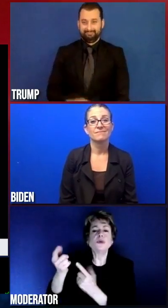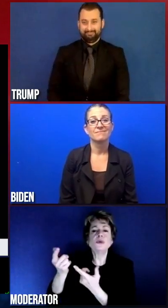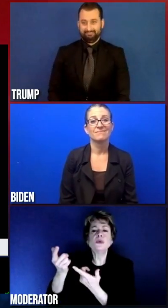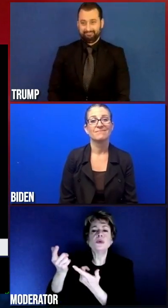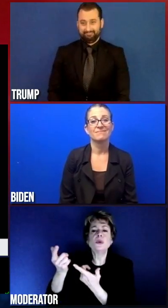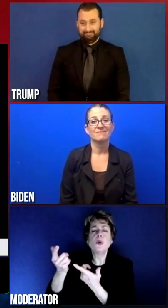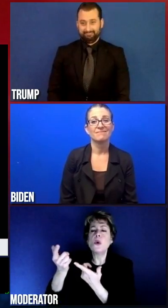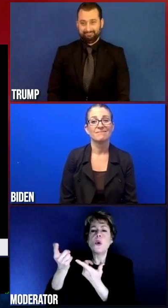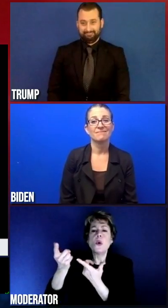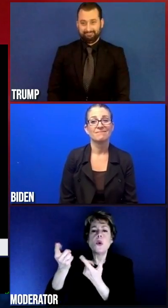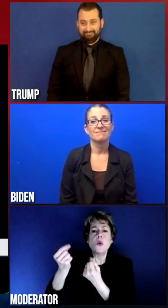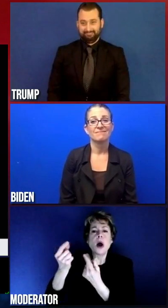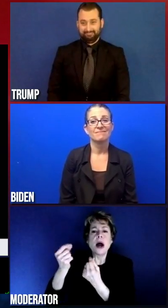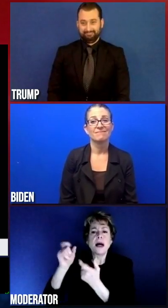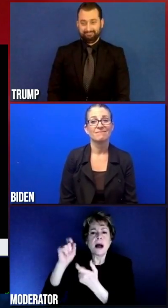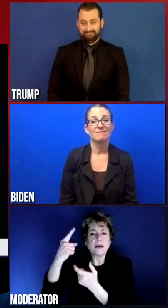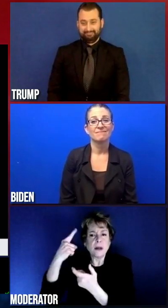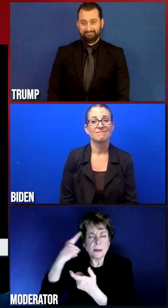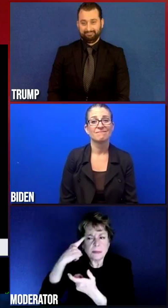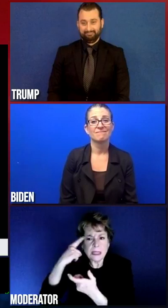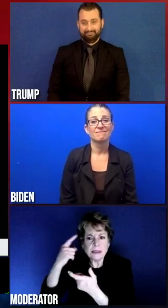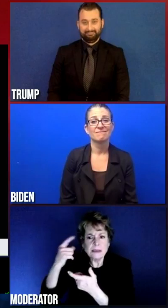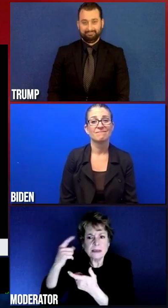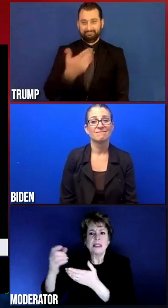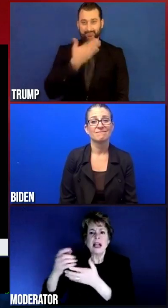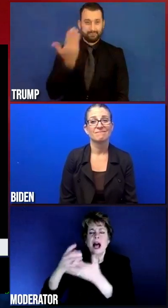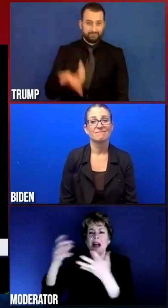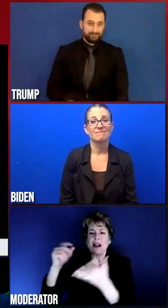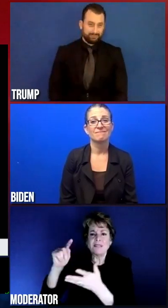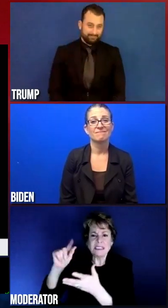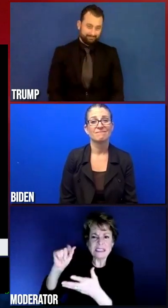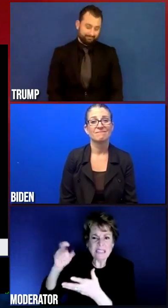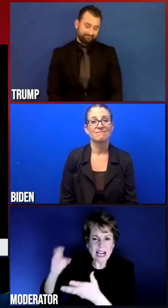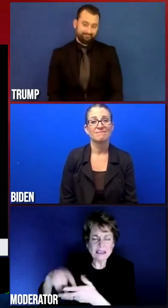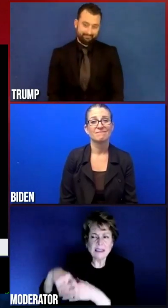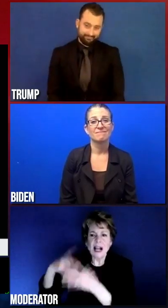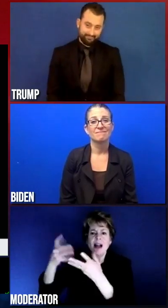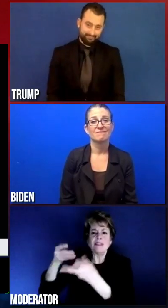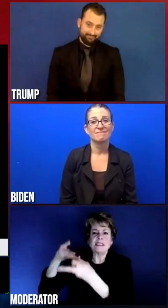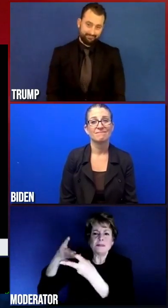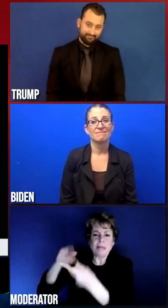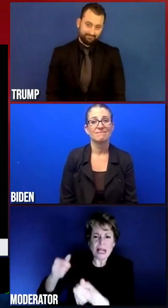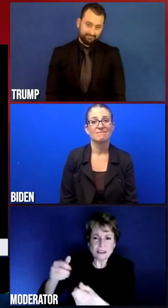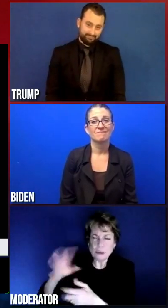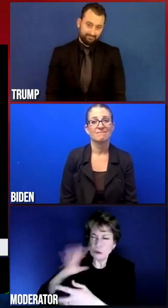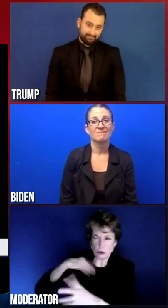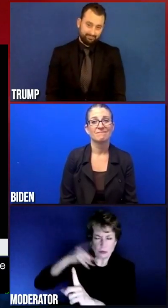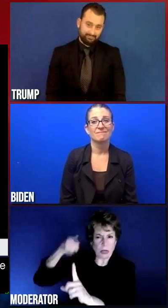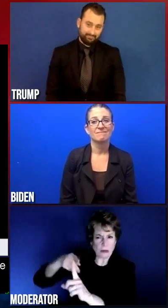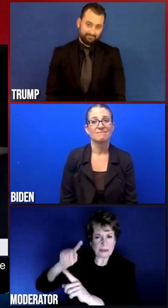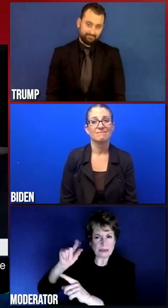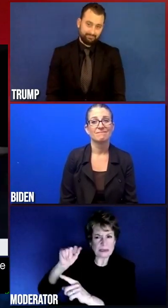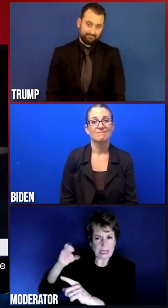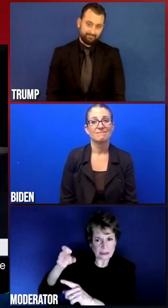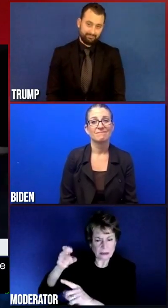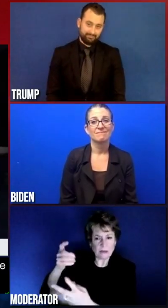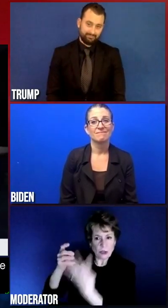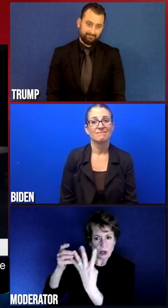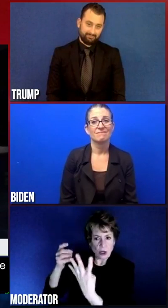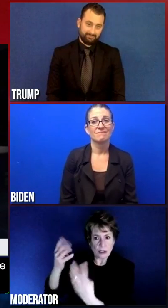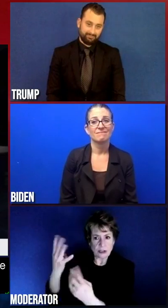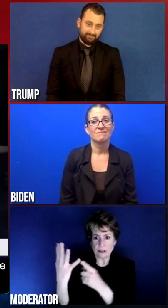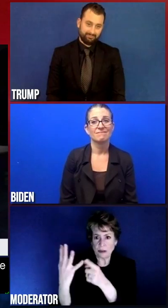spending. I want to focus first on the taxes. You propose more than $4 trillion over a decade in new